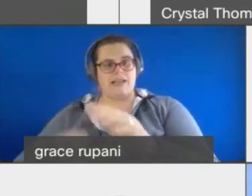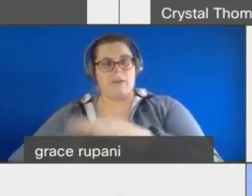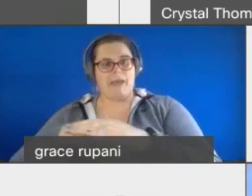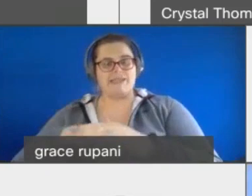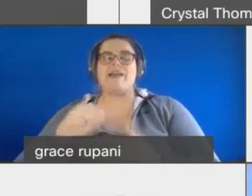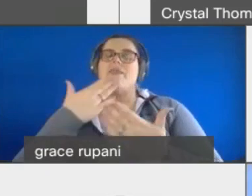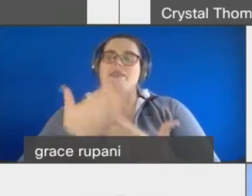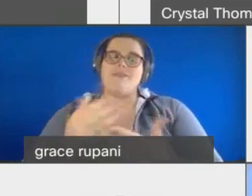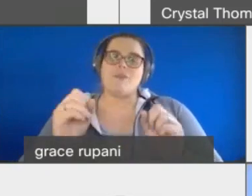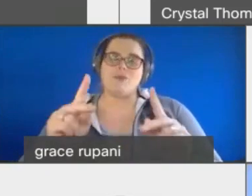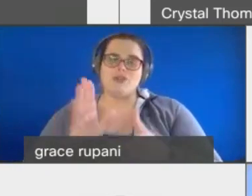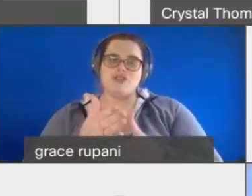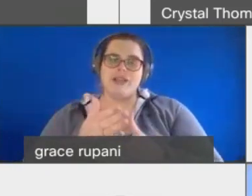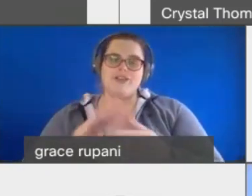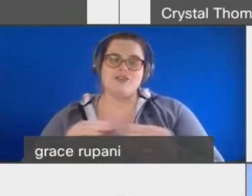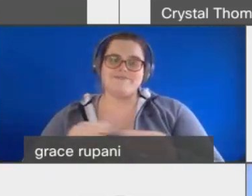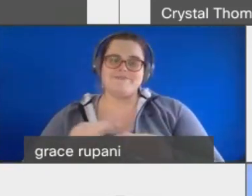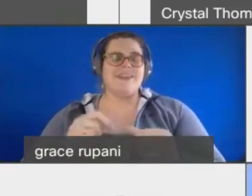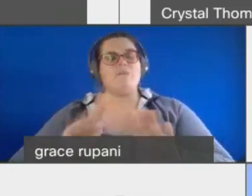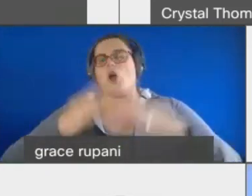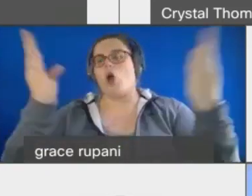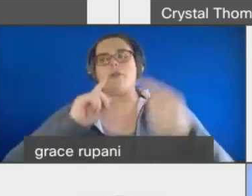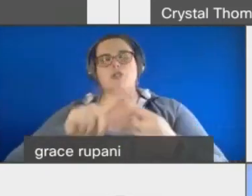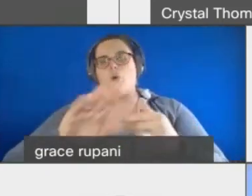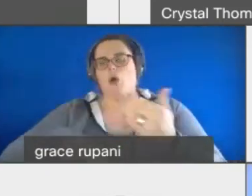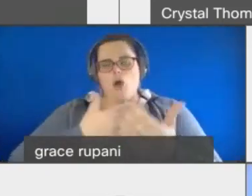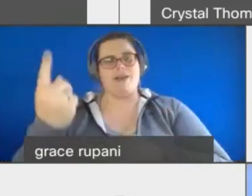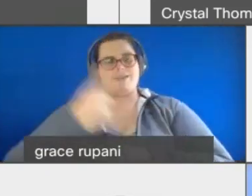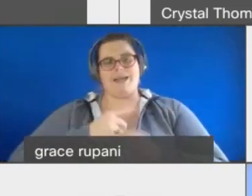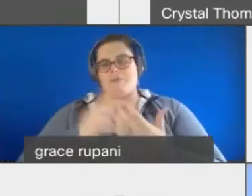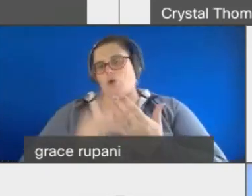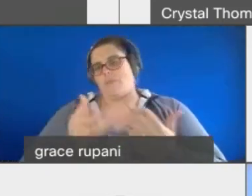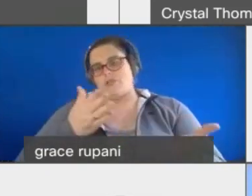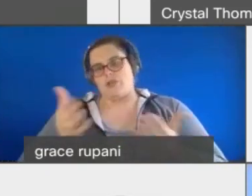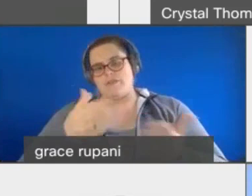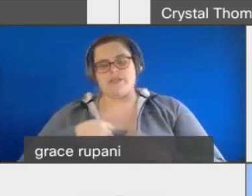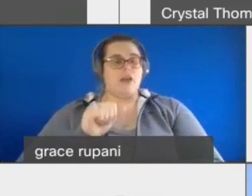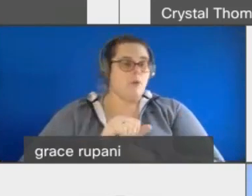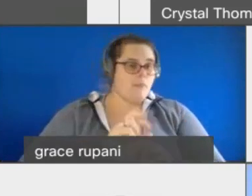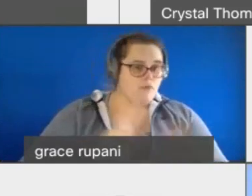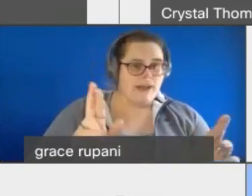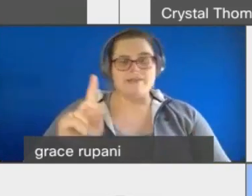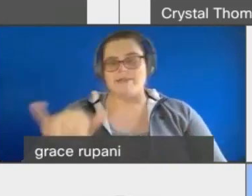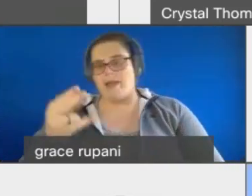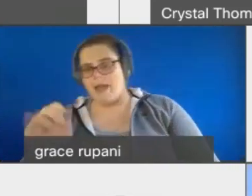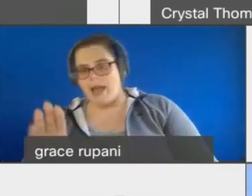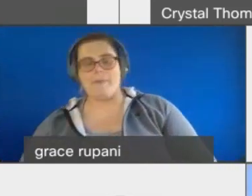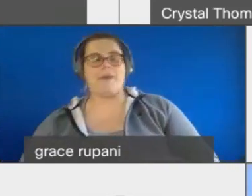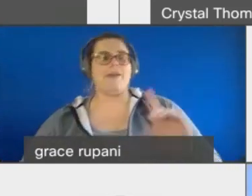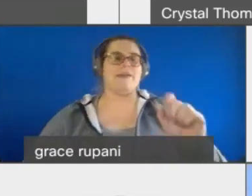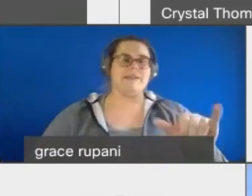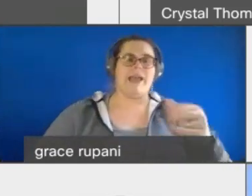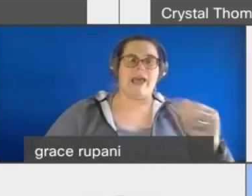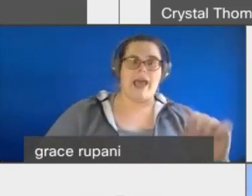for the opportunity. Yep. And we are open to all day program services, employment readiness, IDS. They have one-to-one